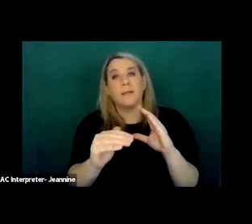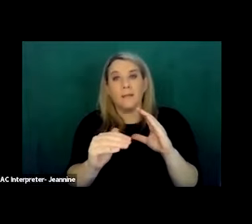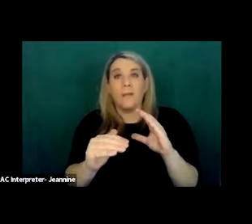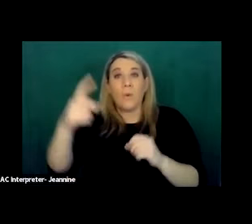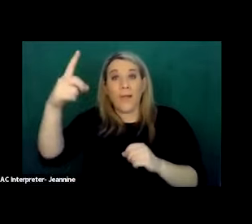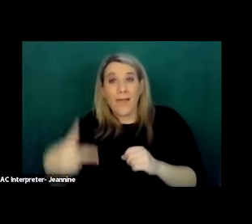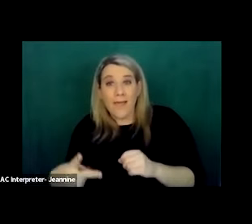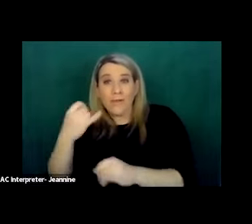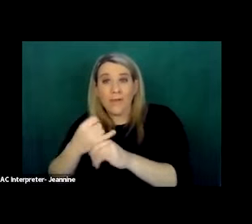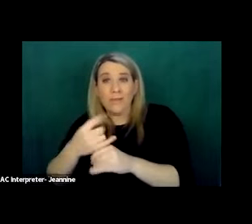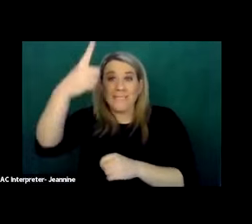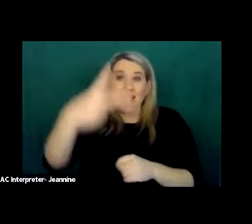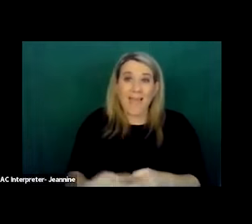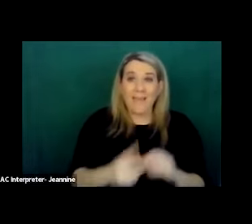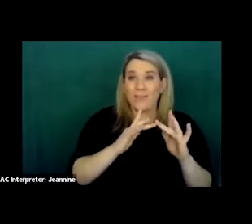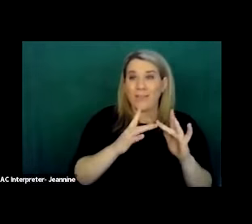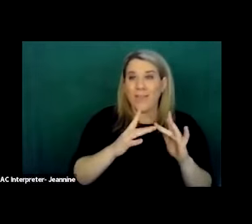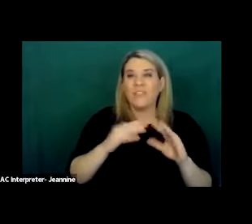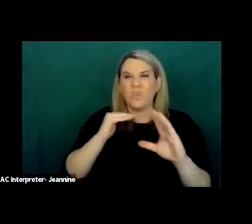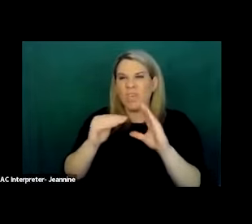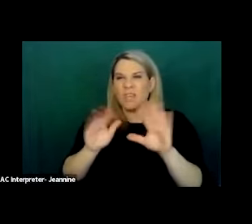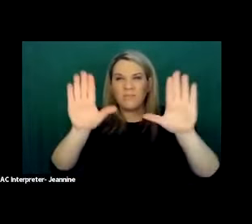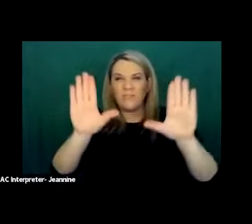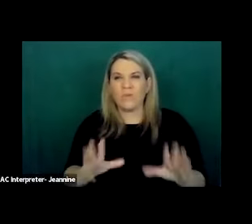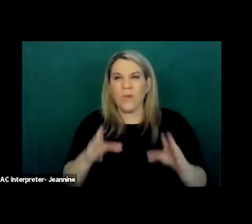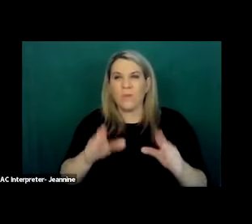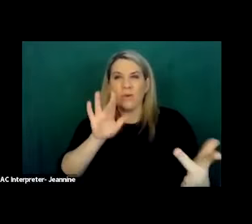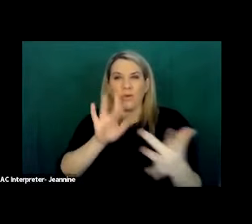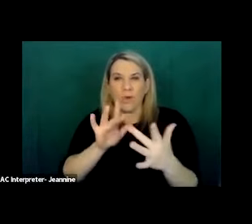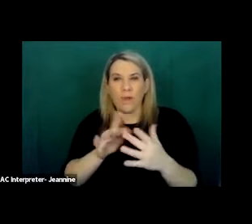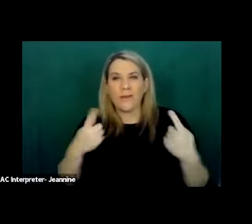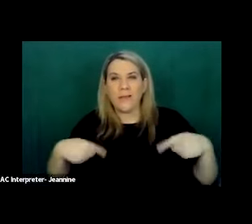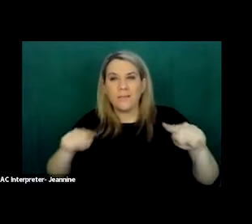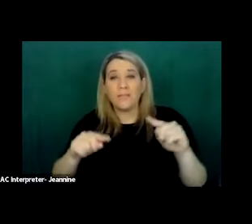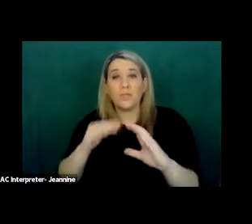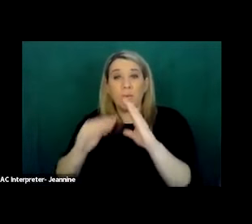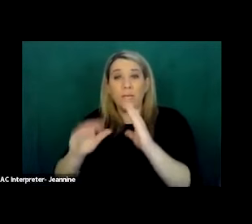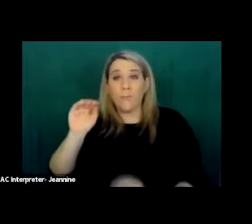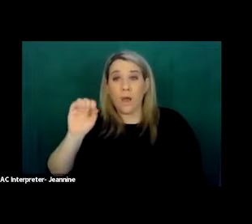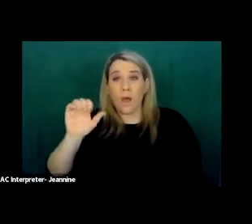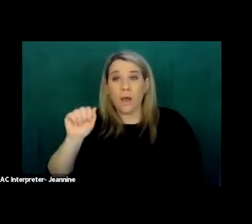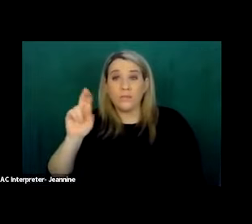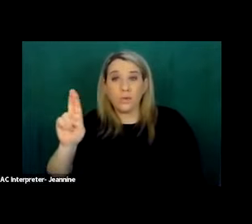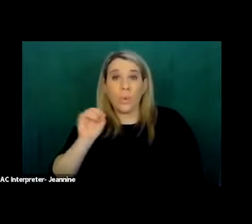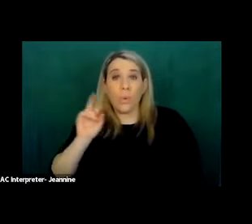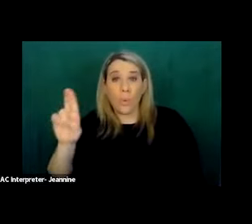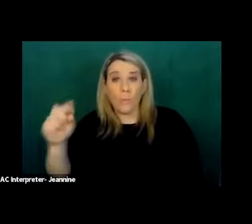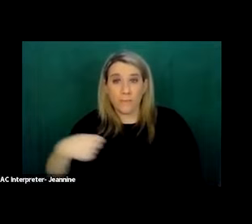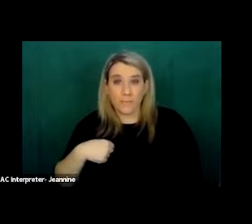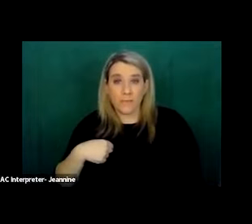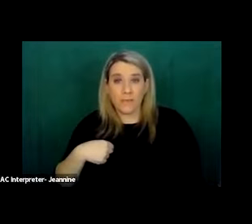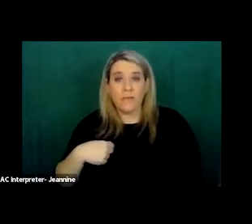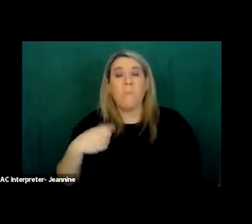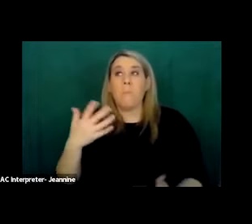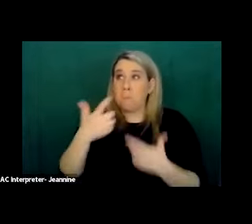campus. We're all over the place. So an email is a great way to get in touch. Email Oscar or me that you're interested in setting